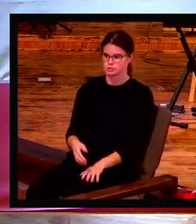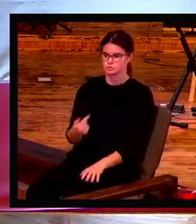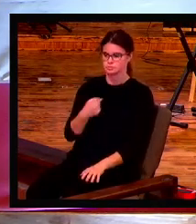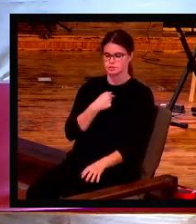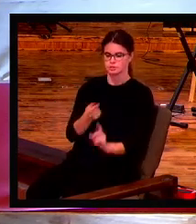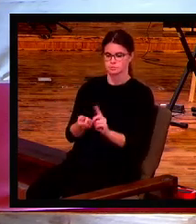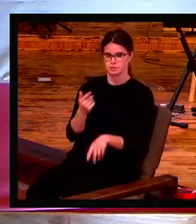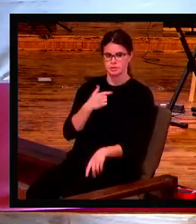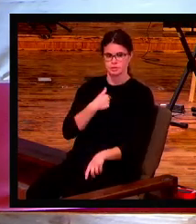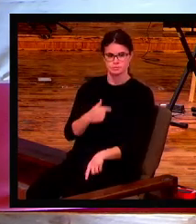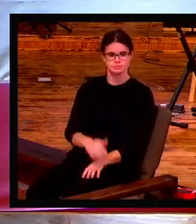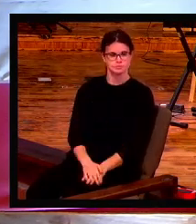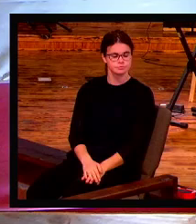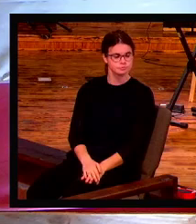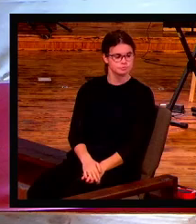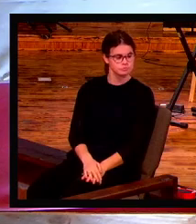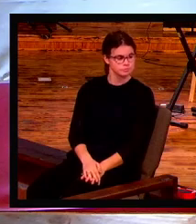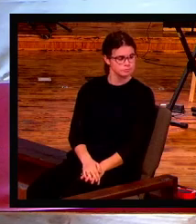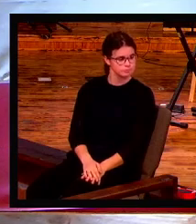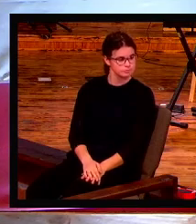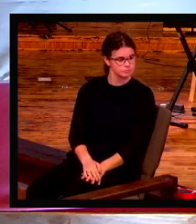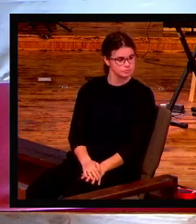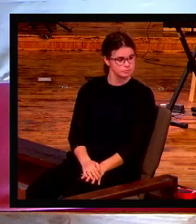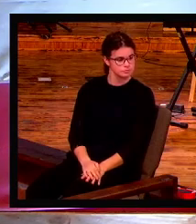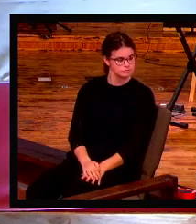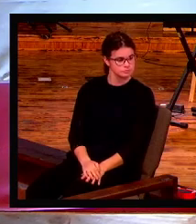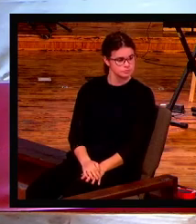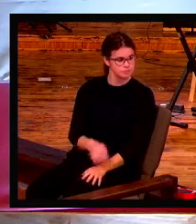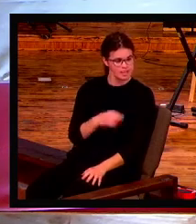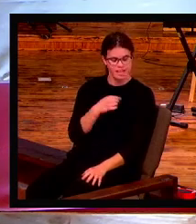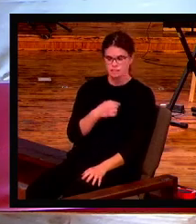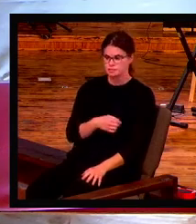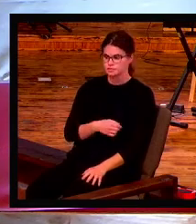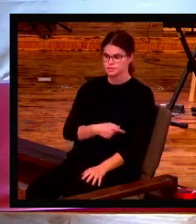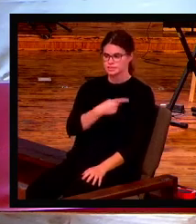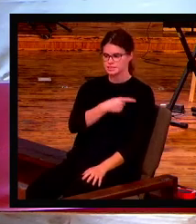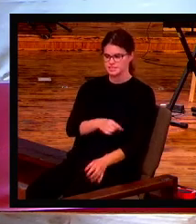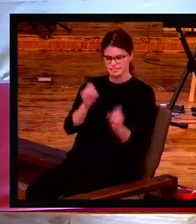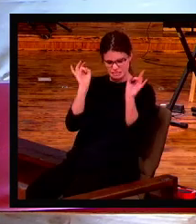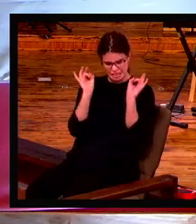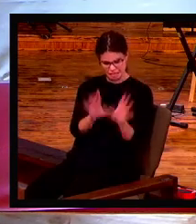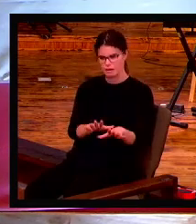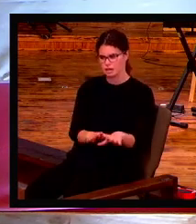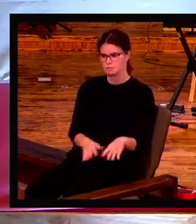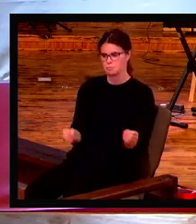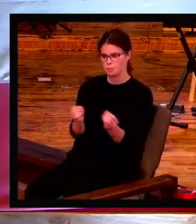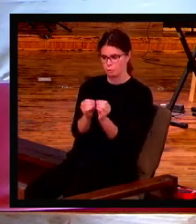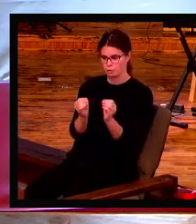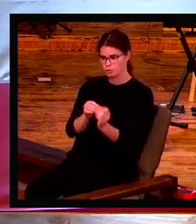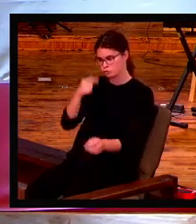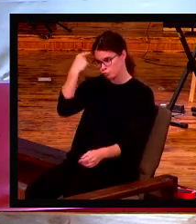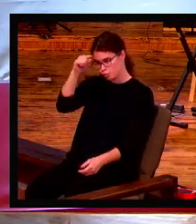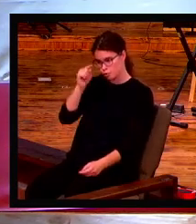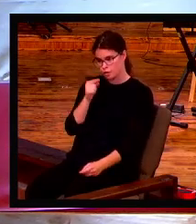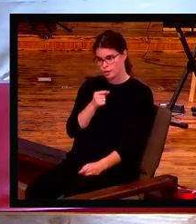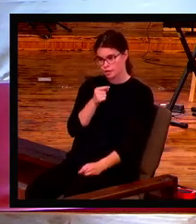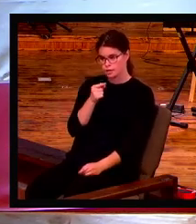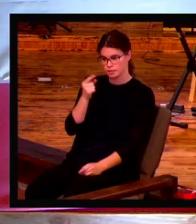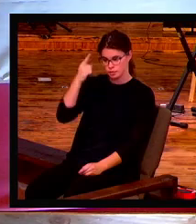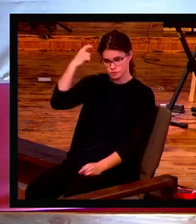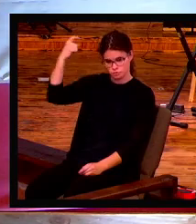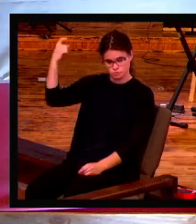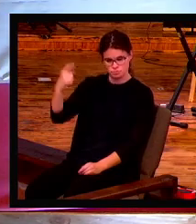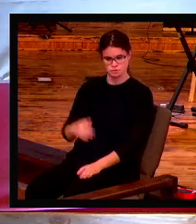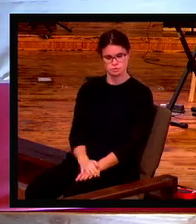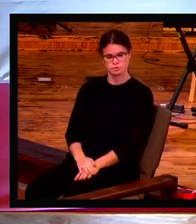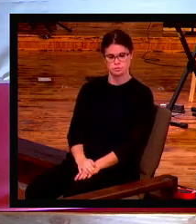man. Are you indeed to rule over us? So they hated him even more for his dreams / visions and for his words.